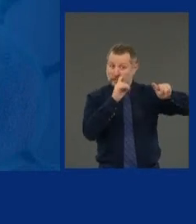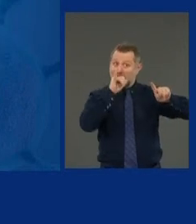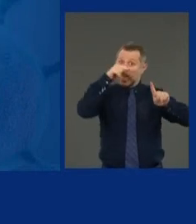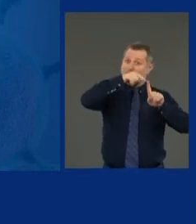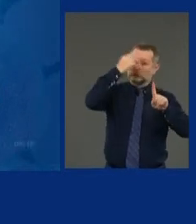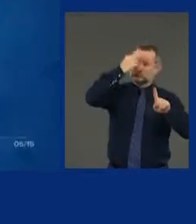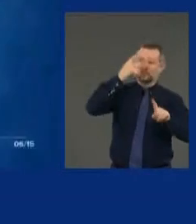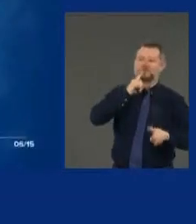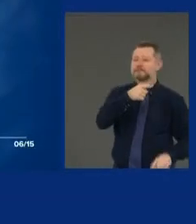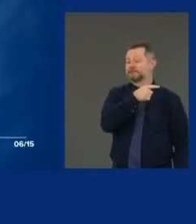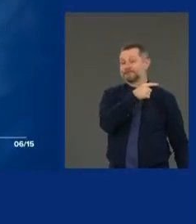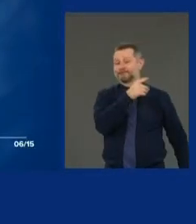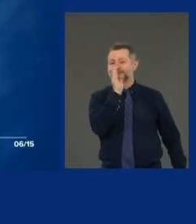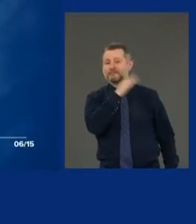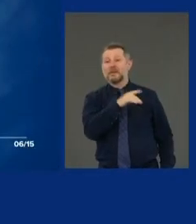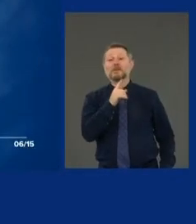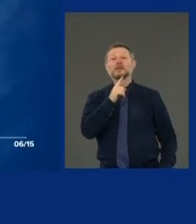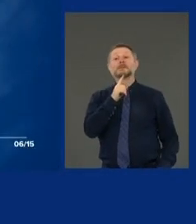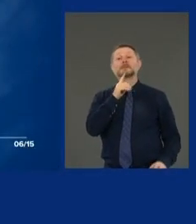Hospitalizations are going up.